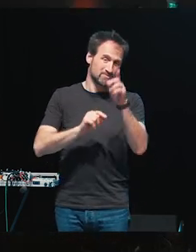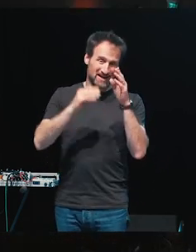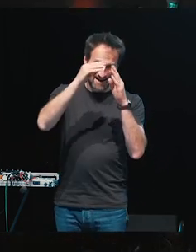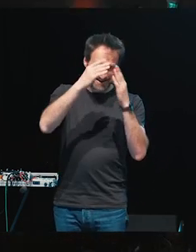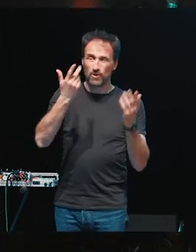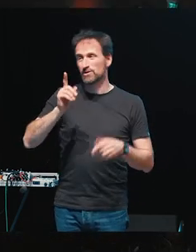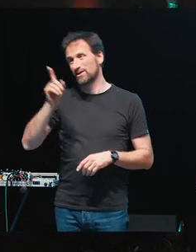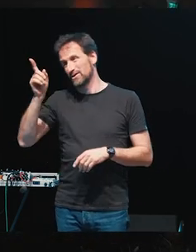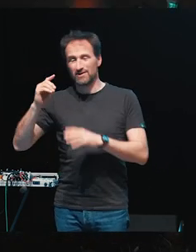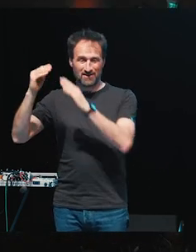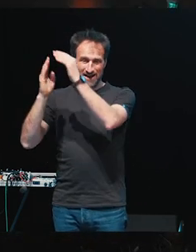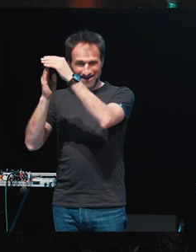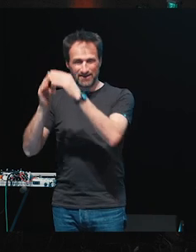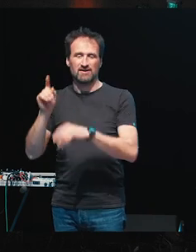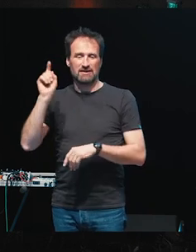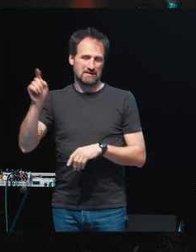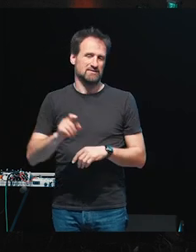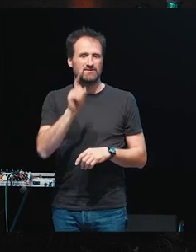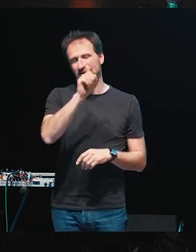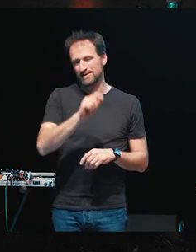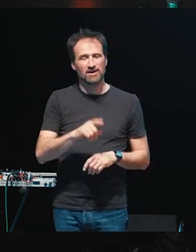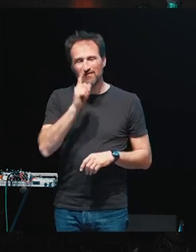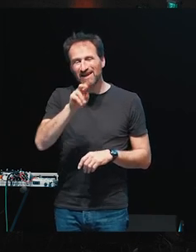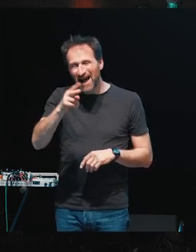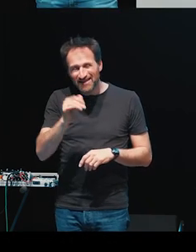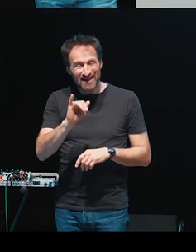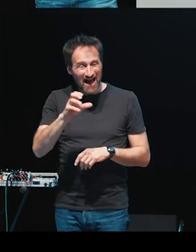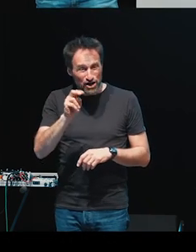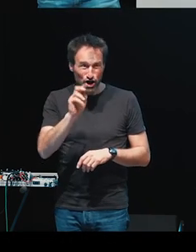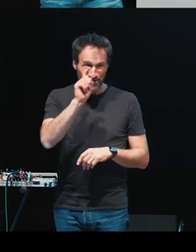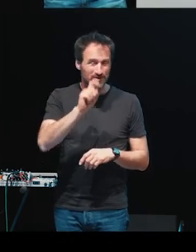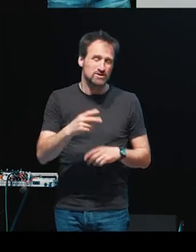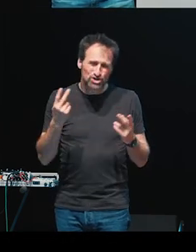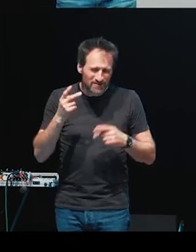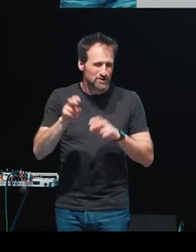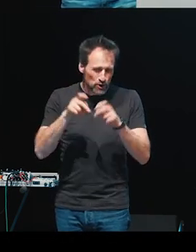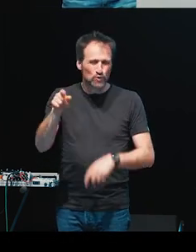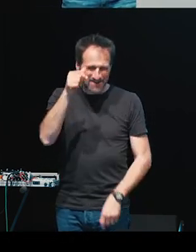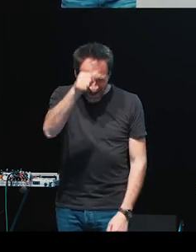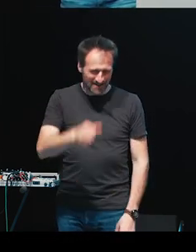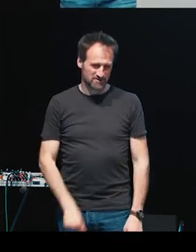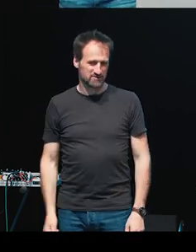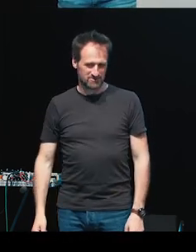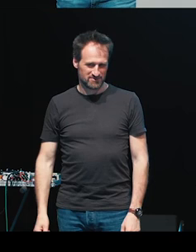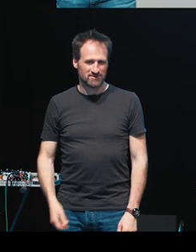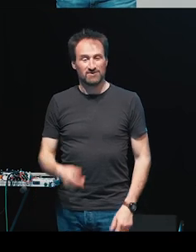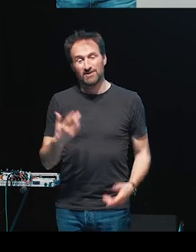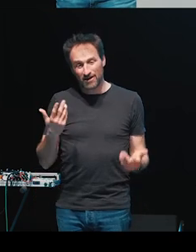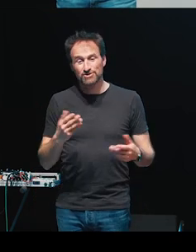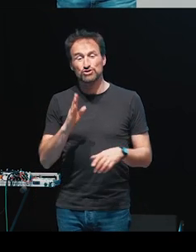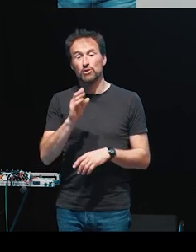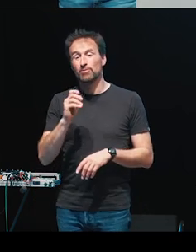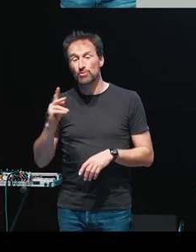and they just click it. If you put any other icon, they will still click it. So Booking actually experimented with